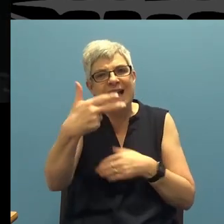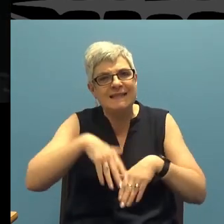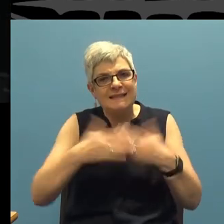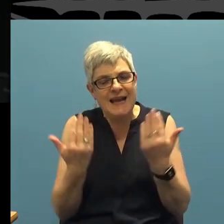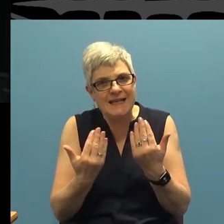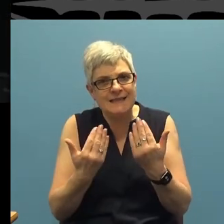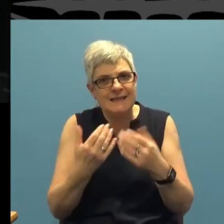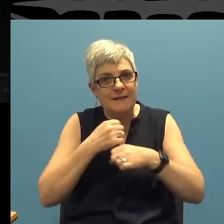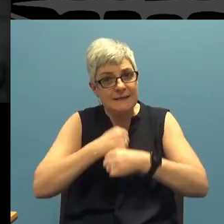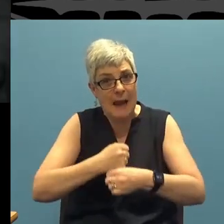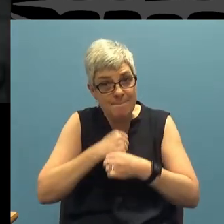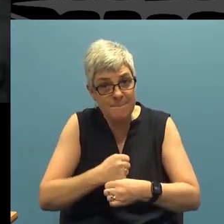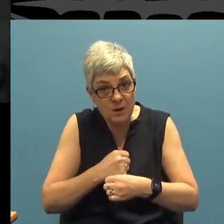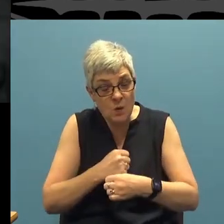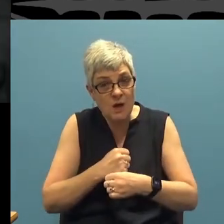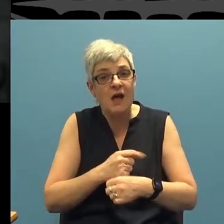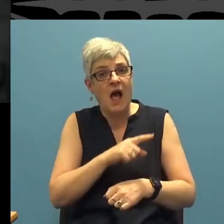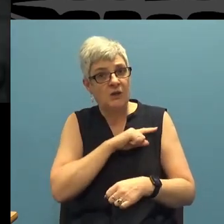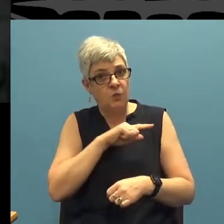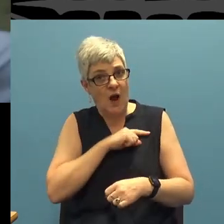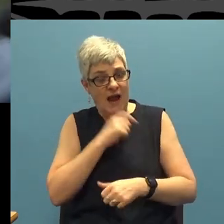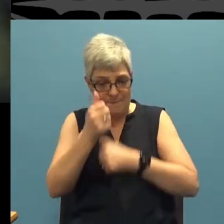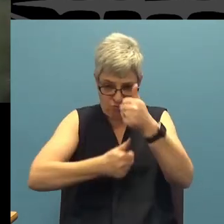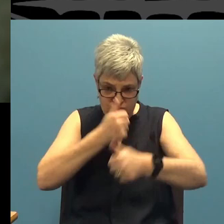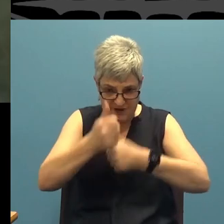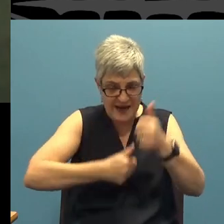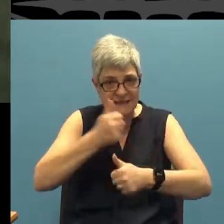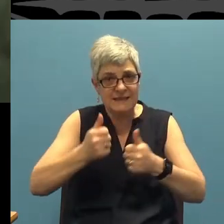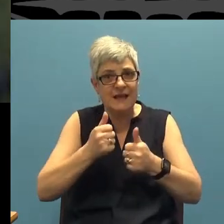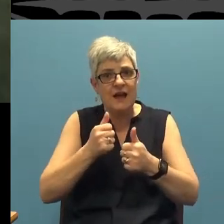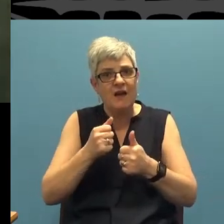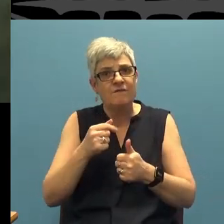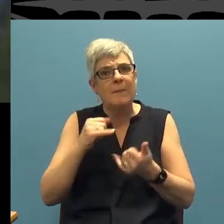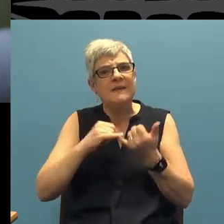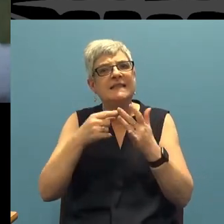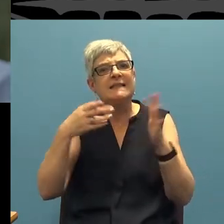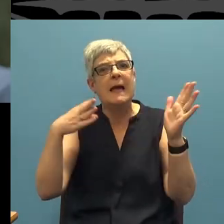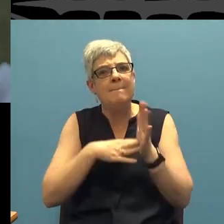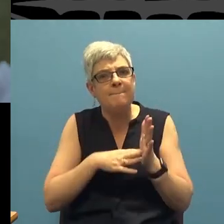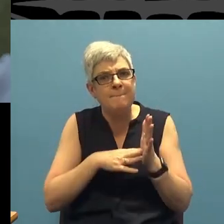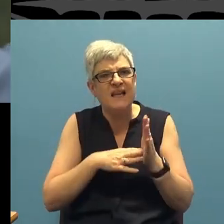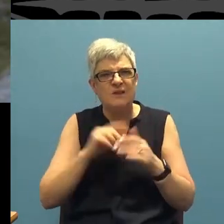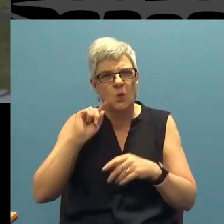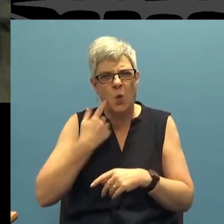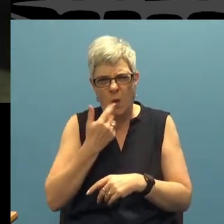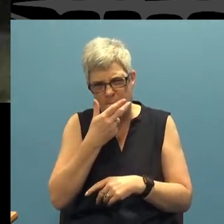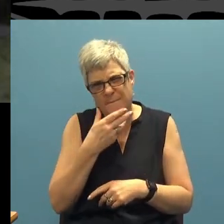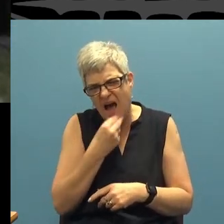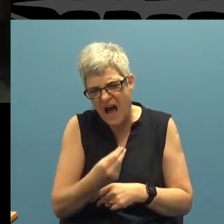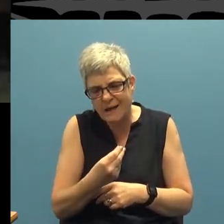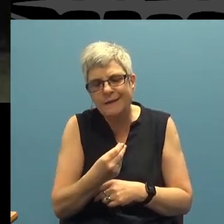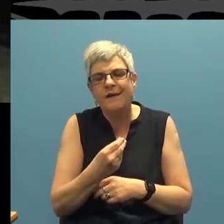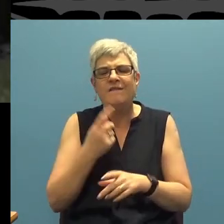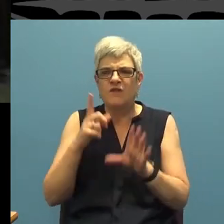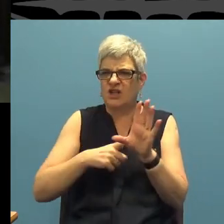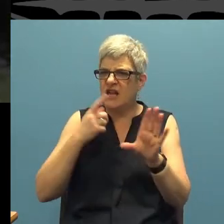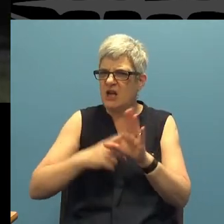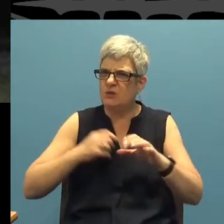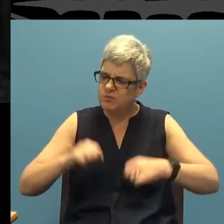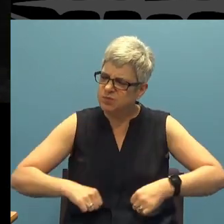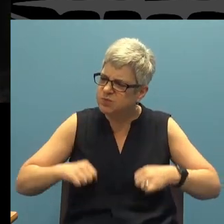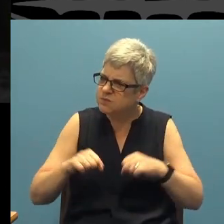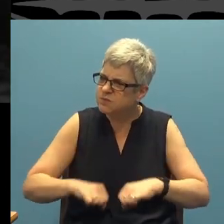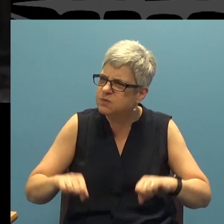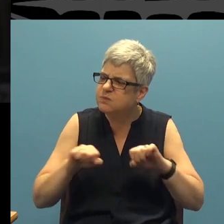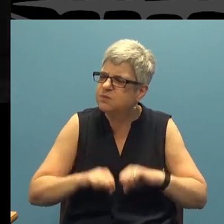temple, this little guy's the reason for praise. From the lips of a guy called Sim, who's in his old age. For years, Sim waited